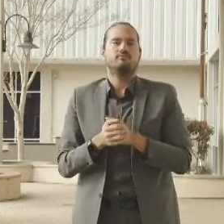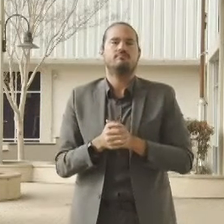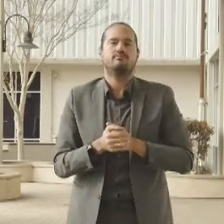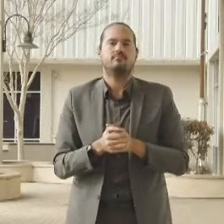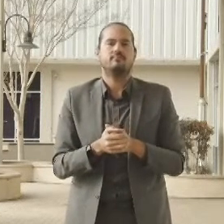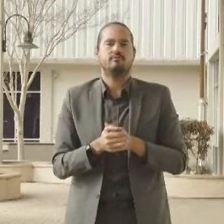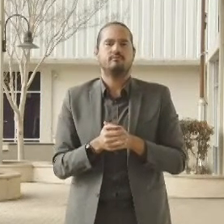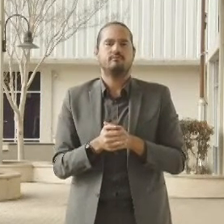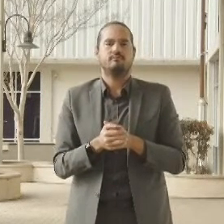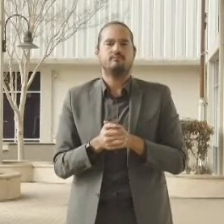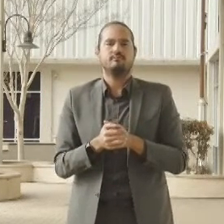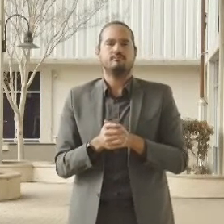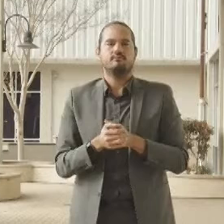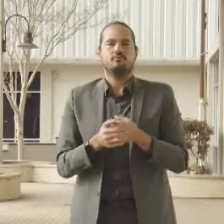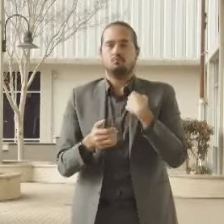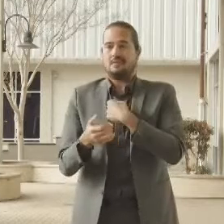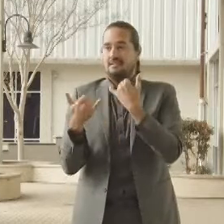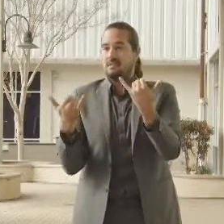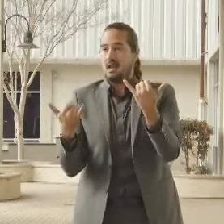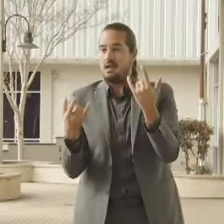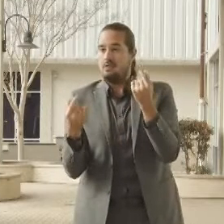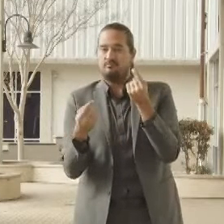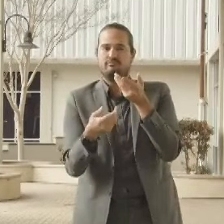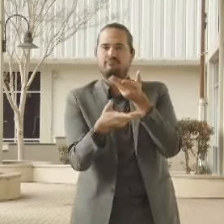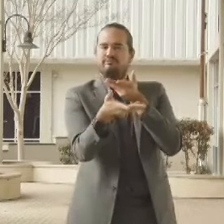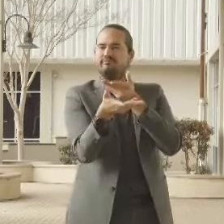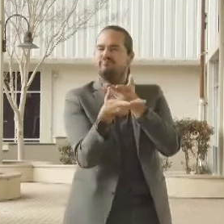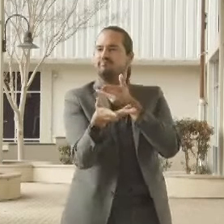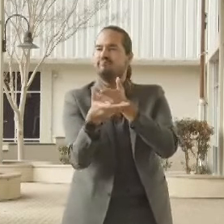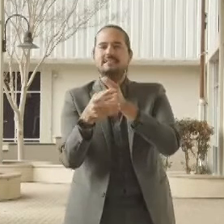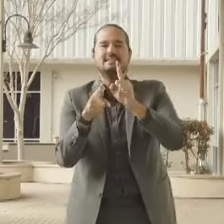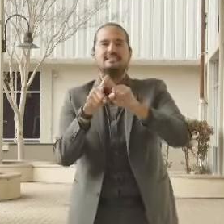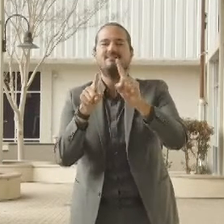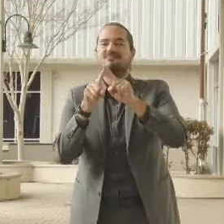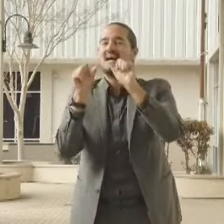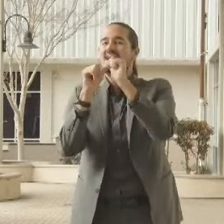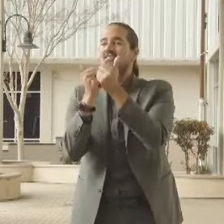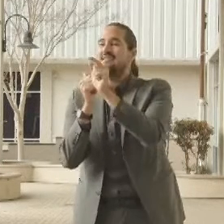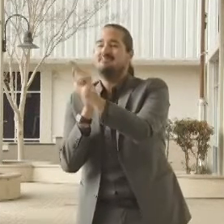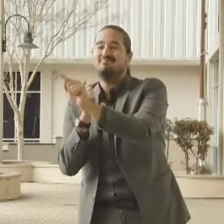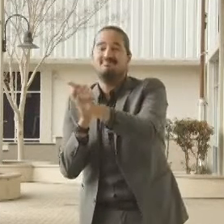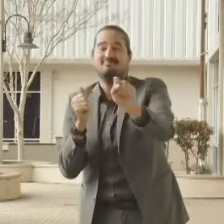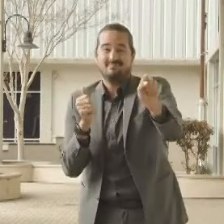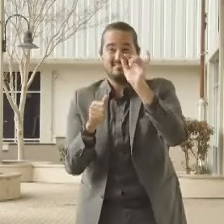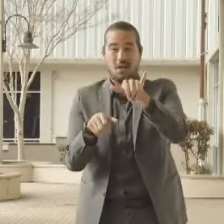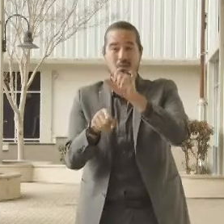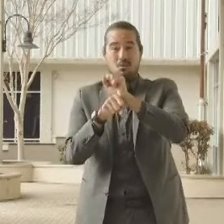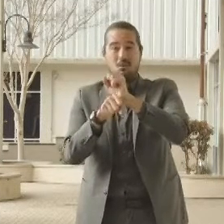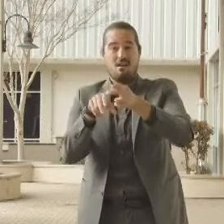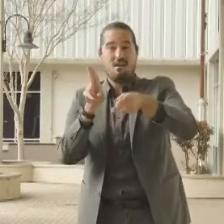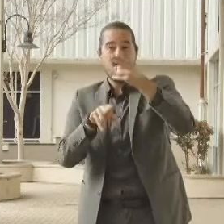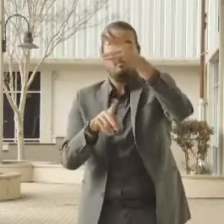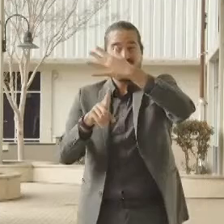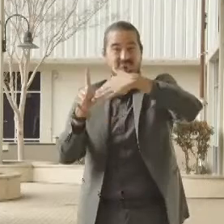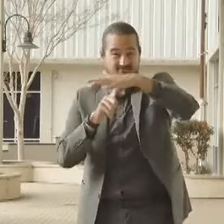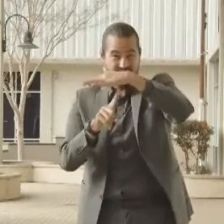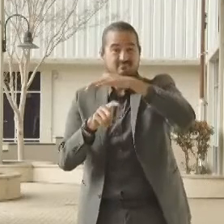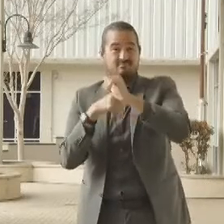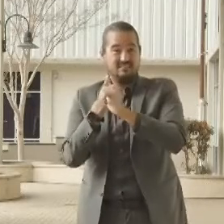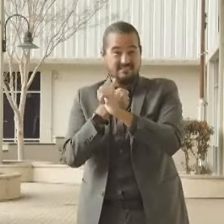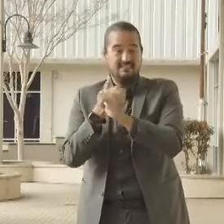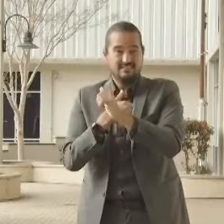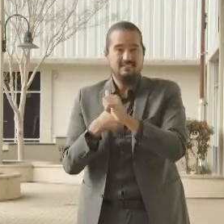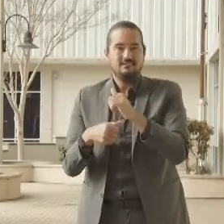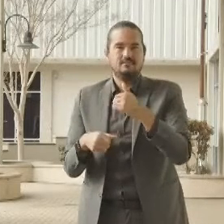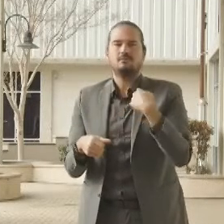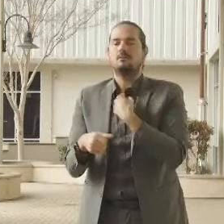with the various agencies that are affected. We will be proactive in reaching out